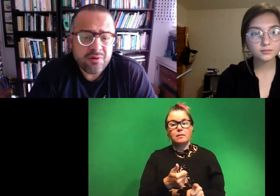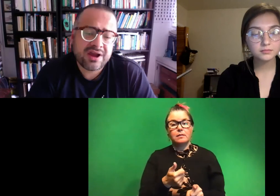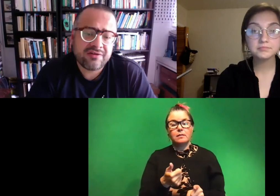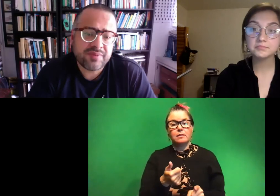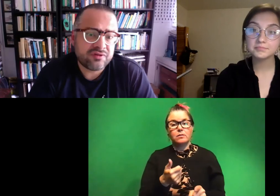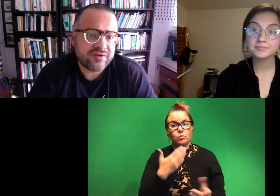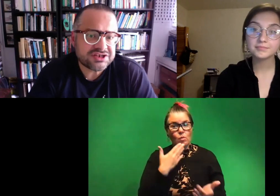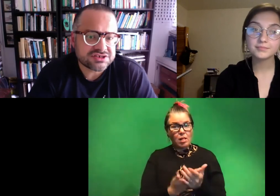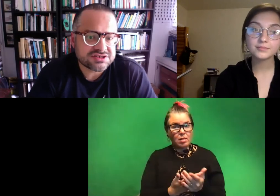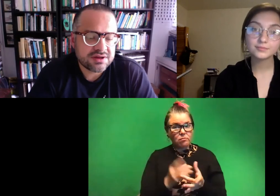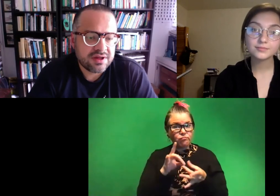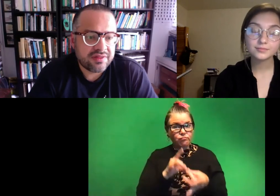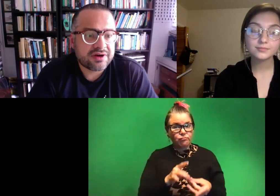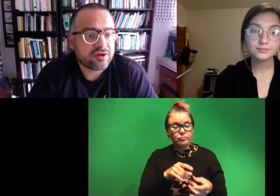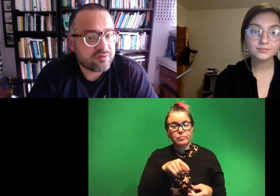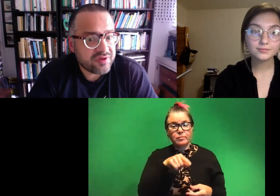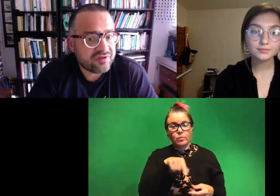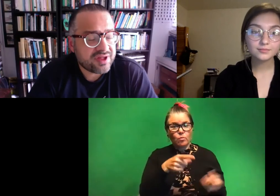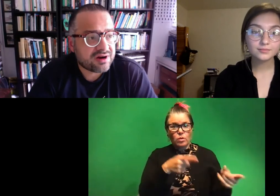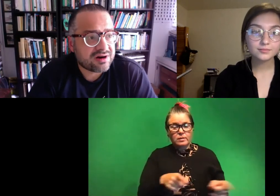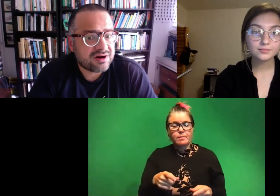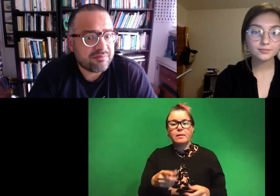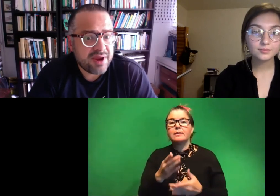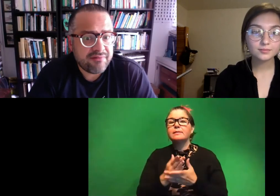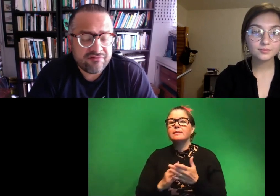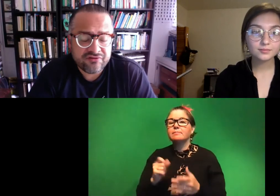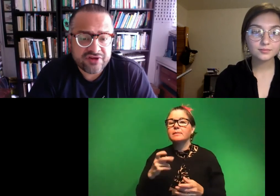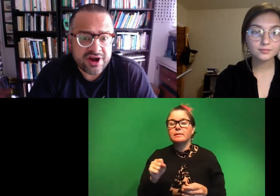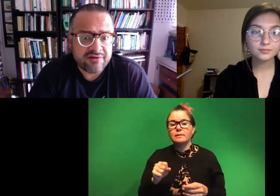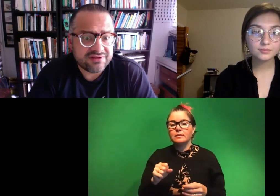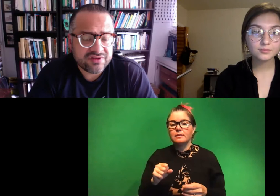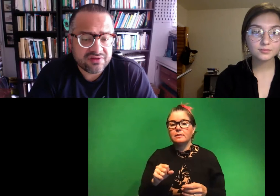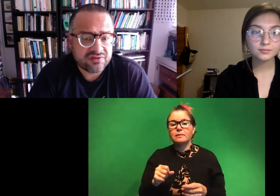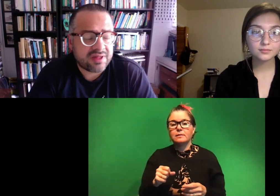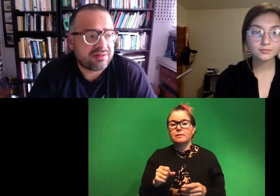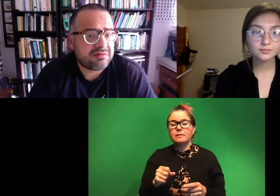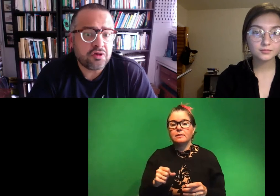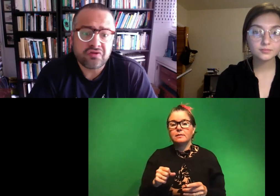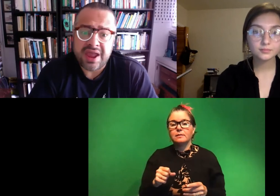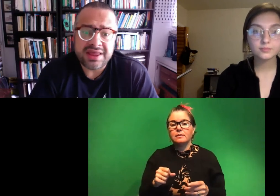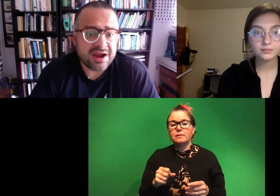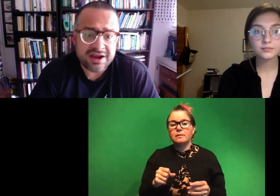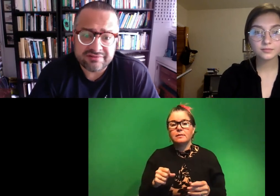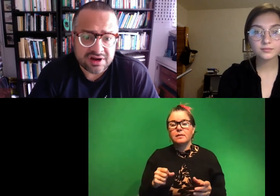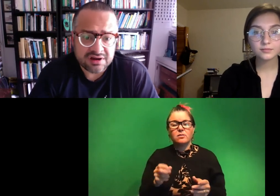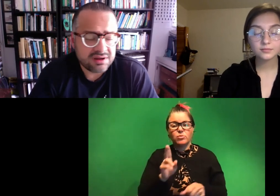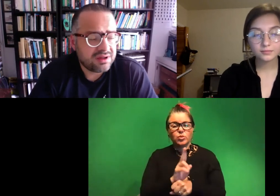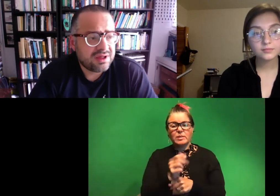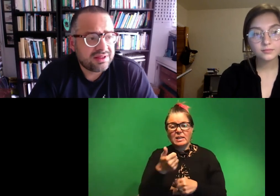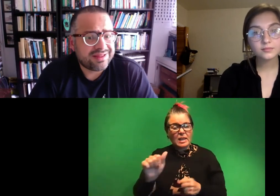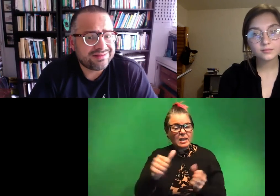well with this kind of perturbations. There are some species that are very generalistic, that use any kind of